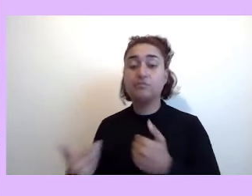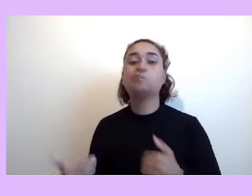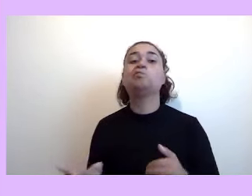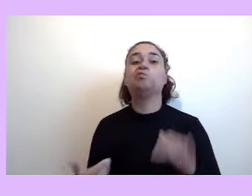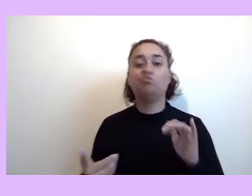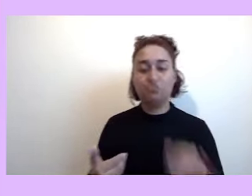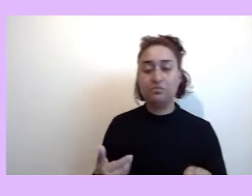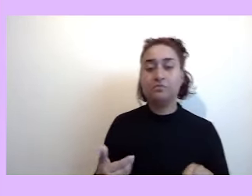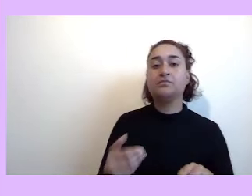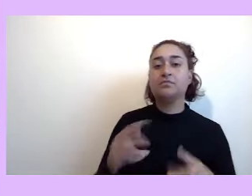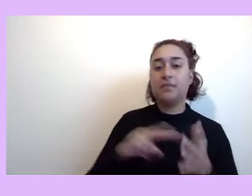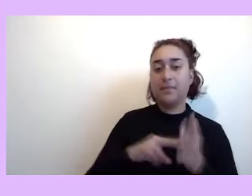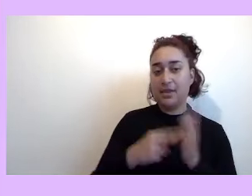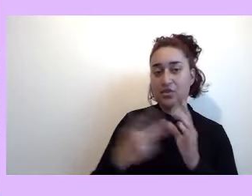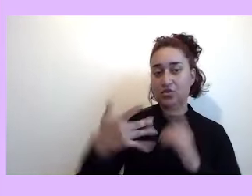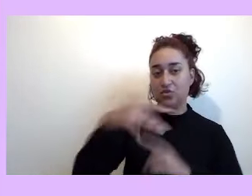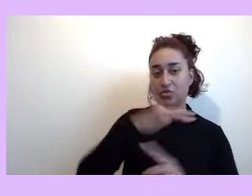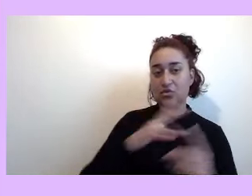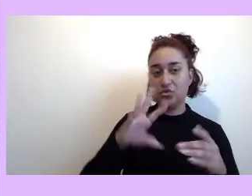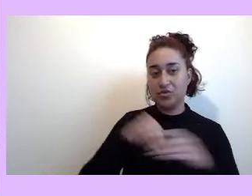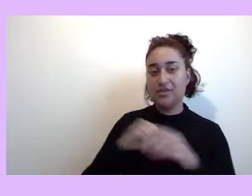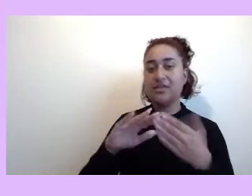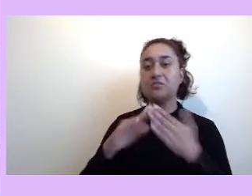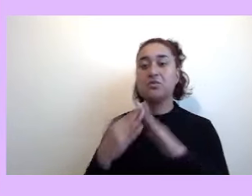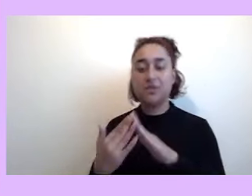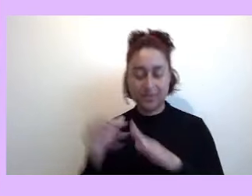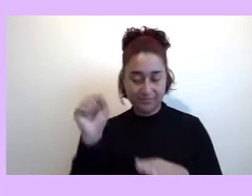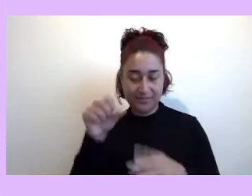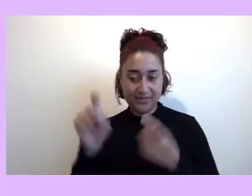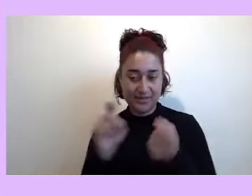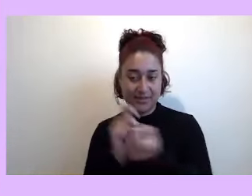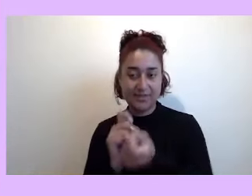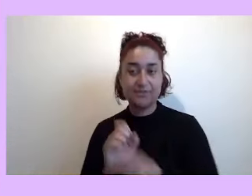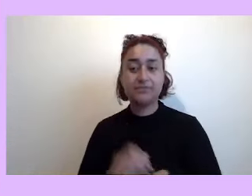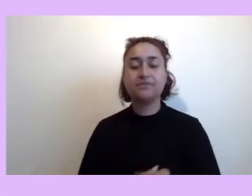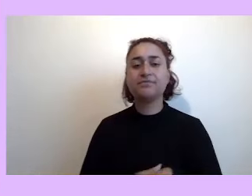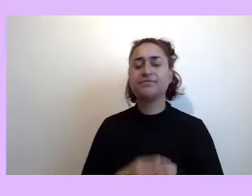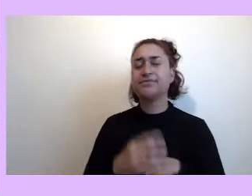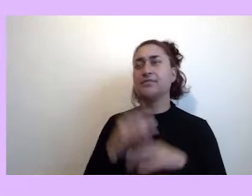and community. Exactly. At the end of the day. Exactly. I'm wondering,